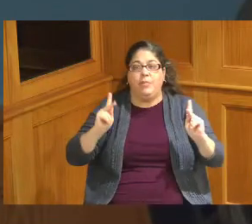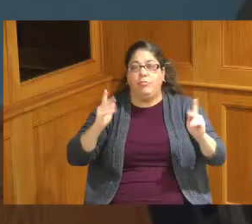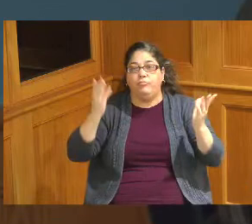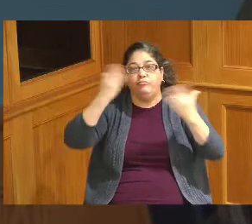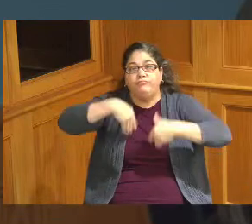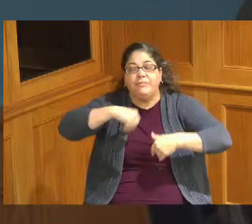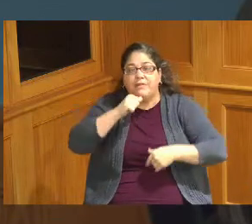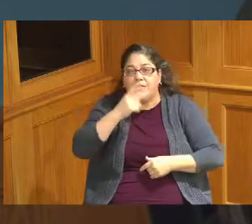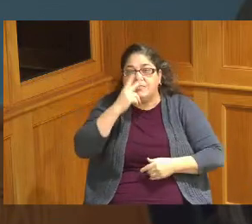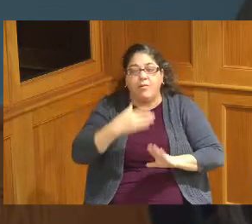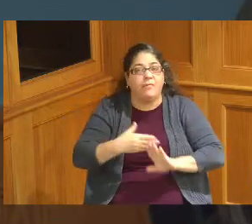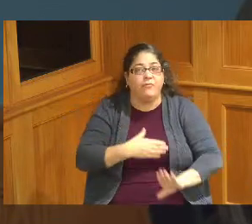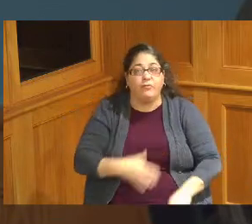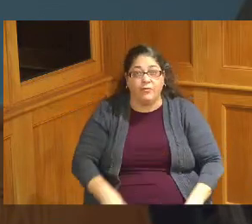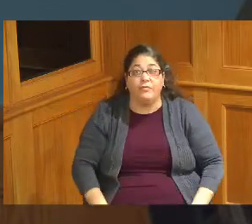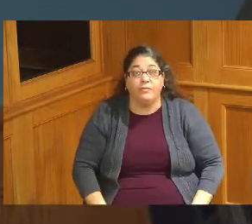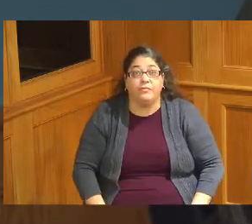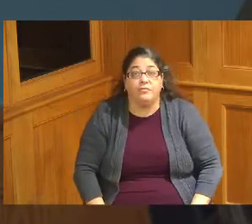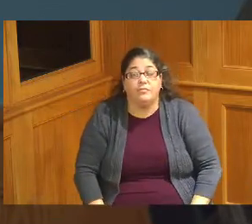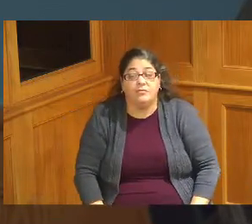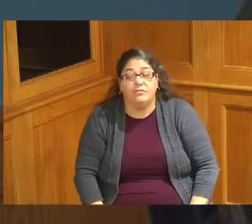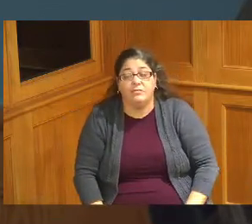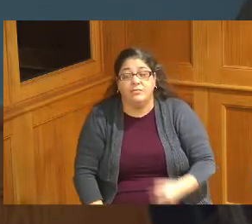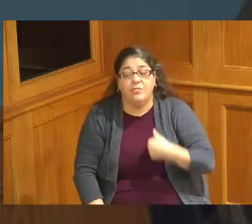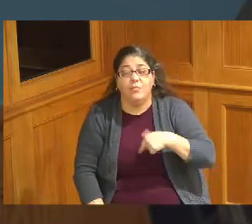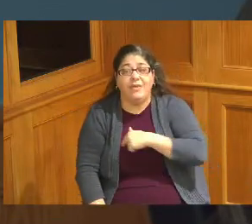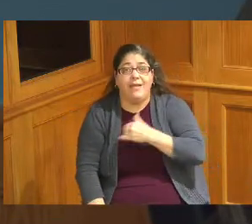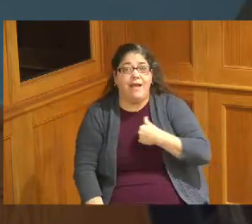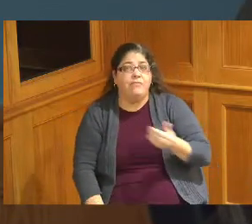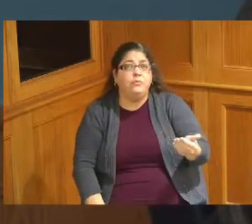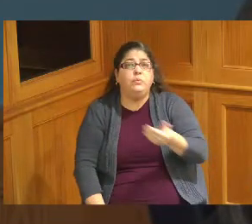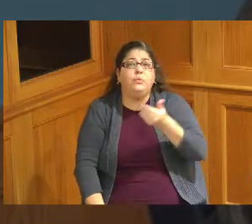really seeing, because we've got a new